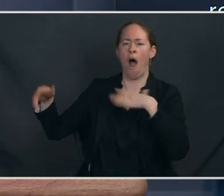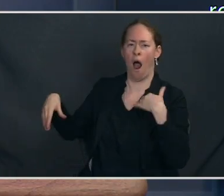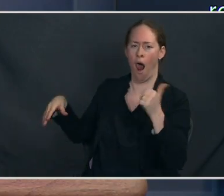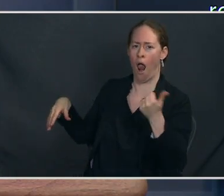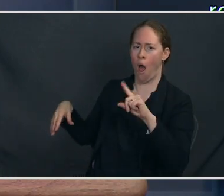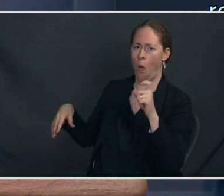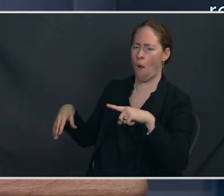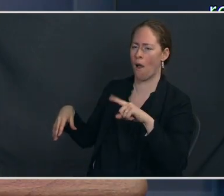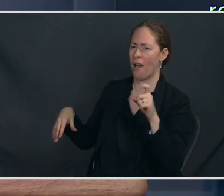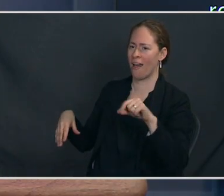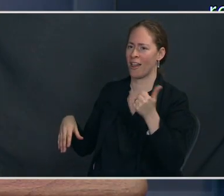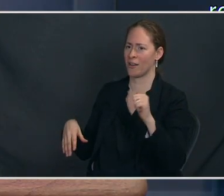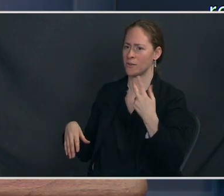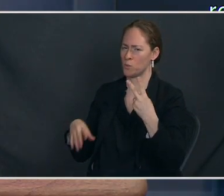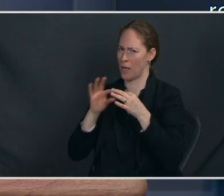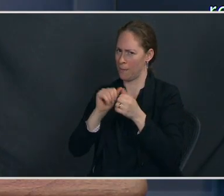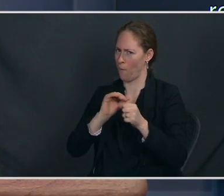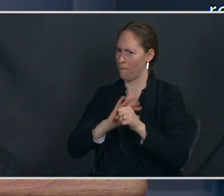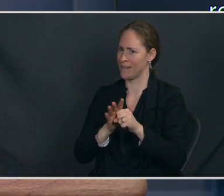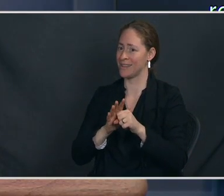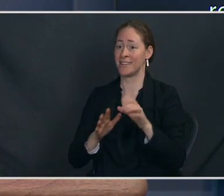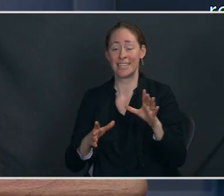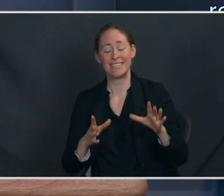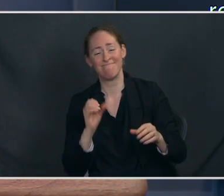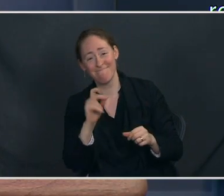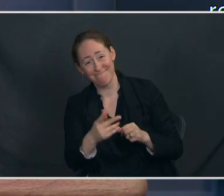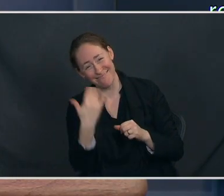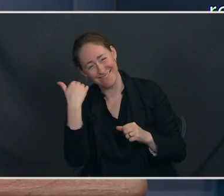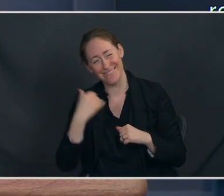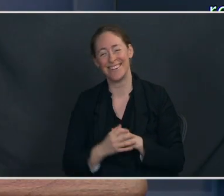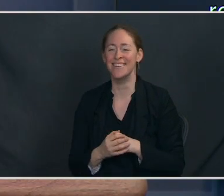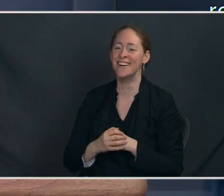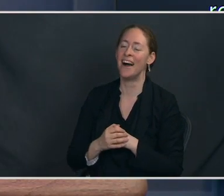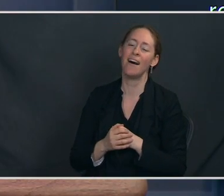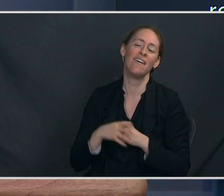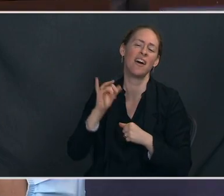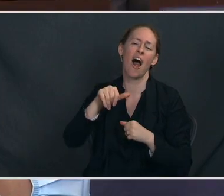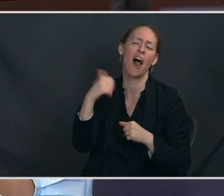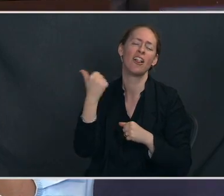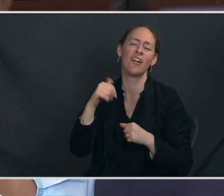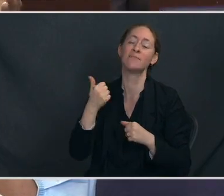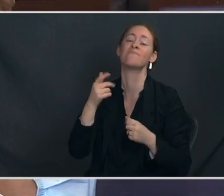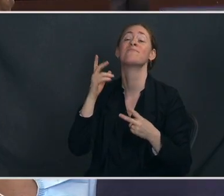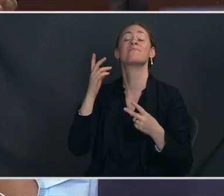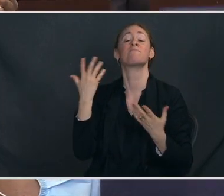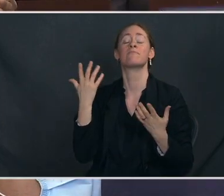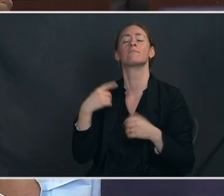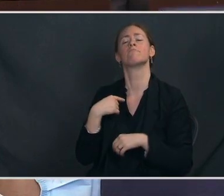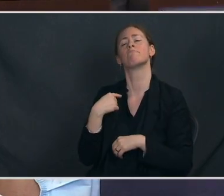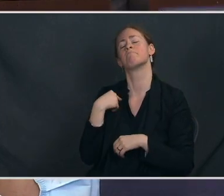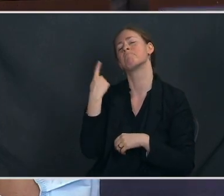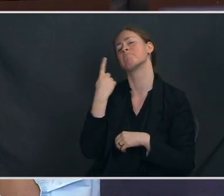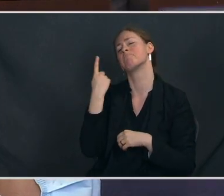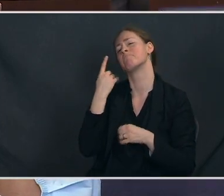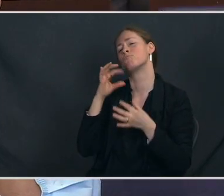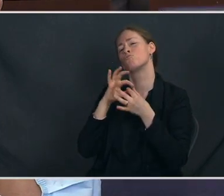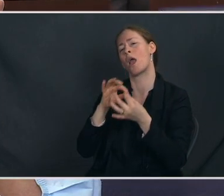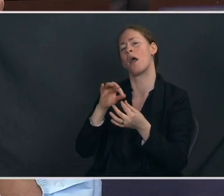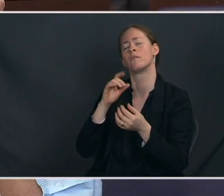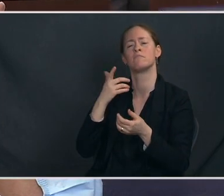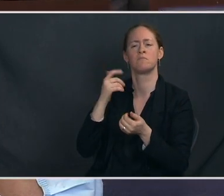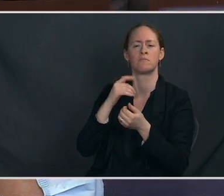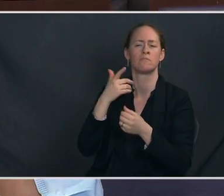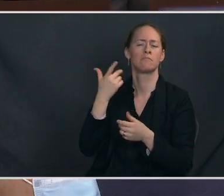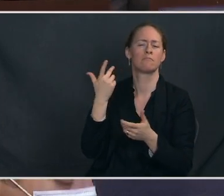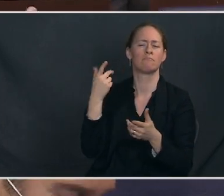COVID response for a second. So first, one of the questions that's come up is how much money is needed exactly to respond to the